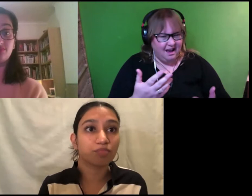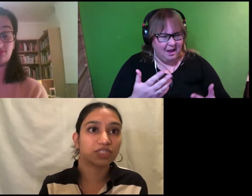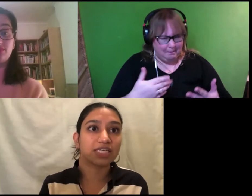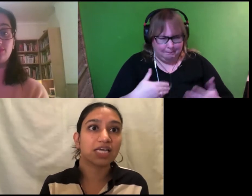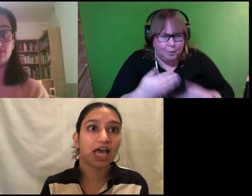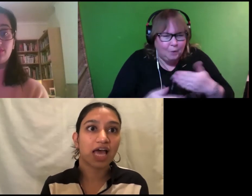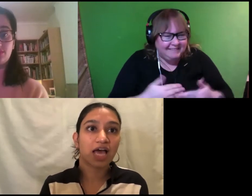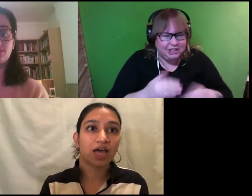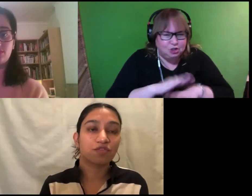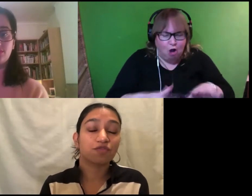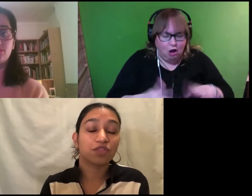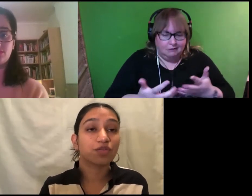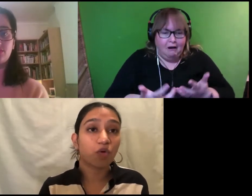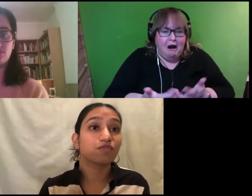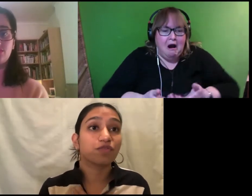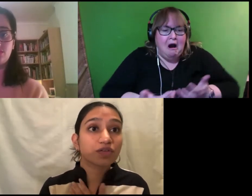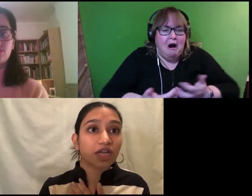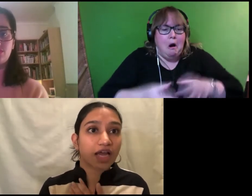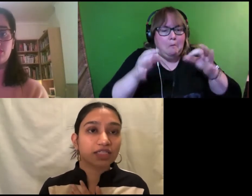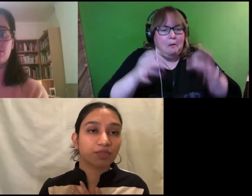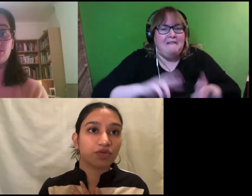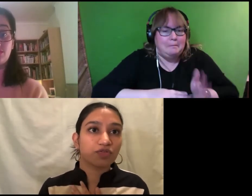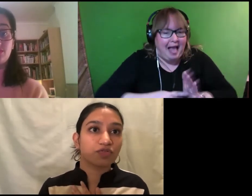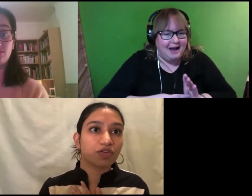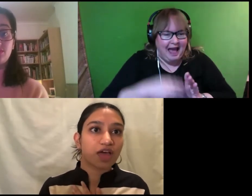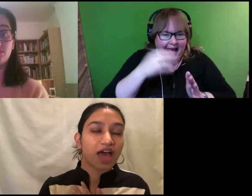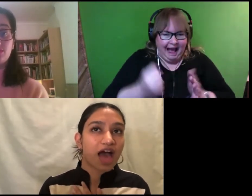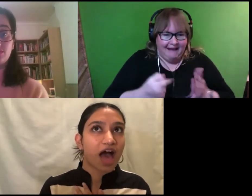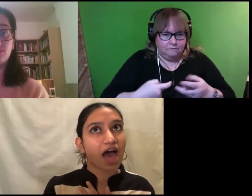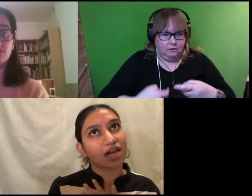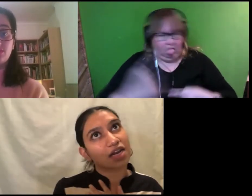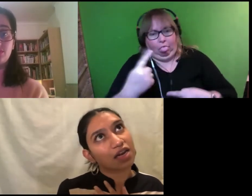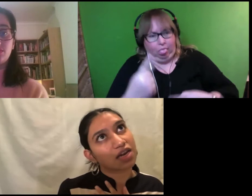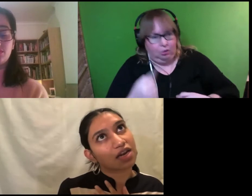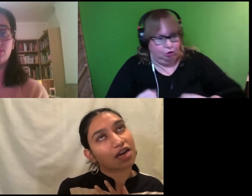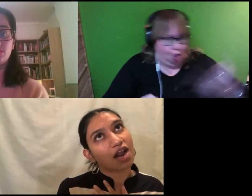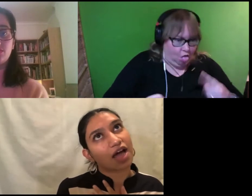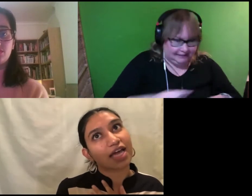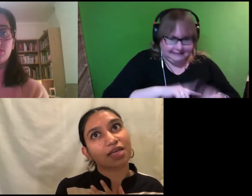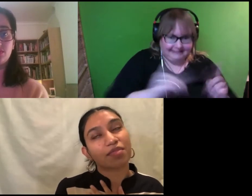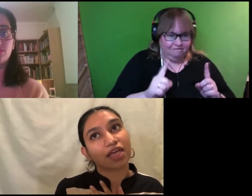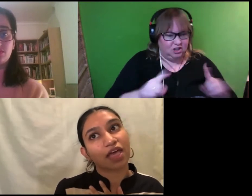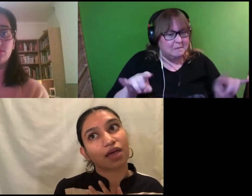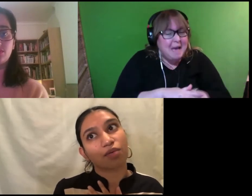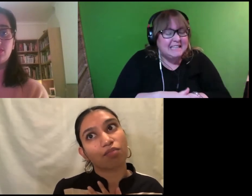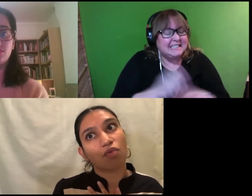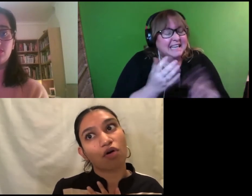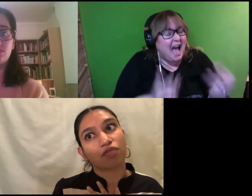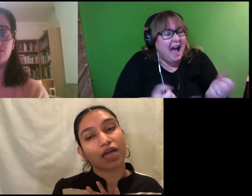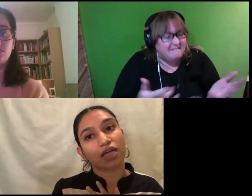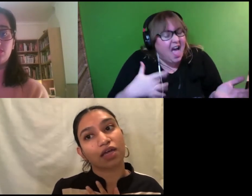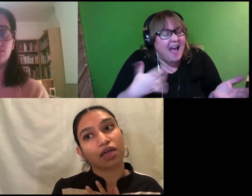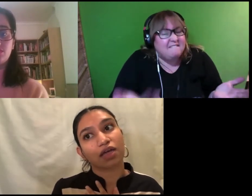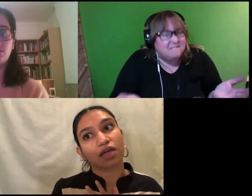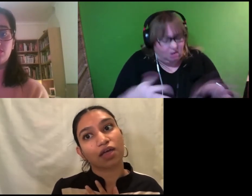the embodied, what it feels like to move. And I guess I'm thinking more of